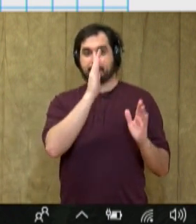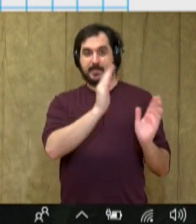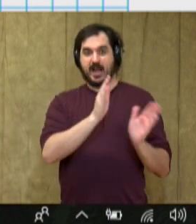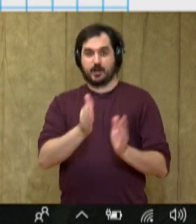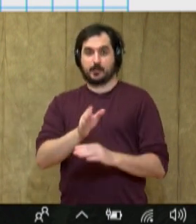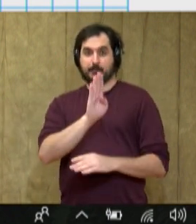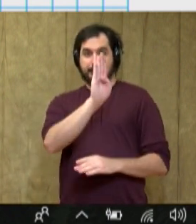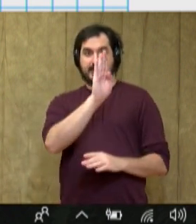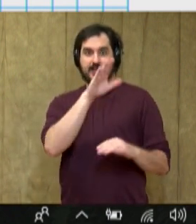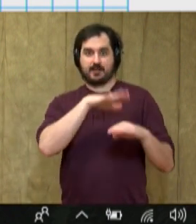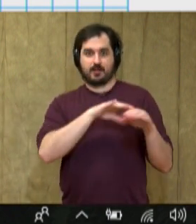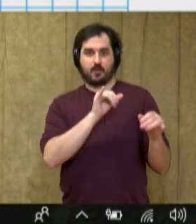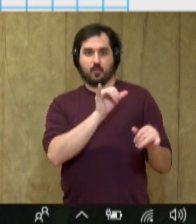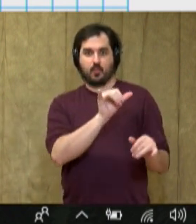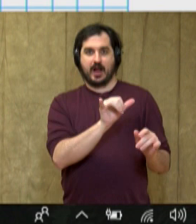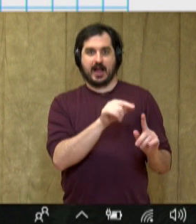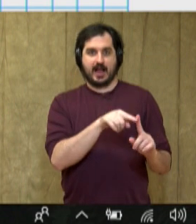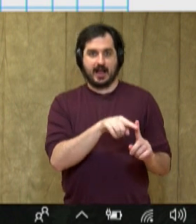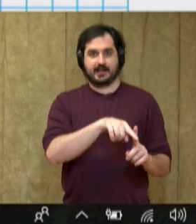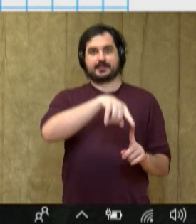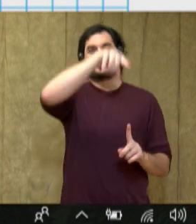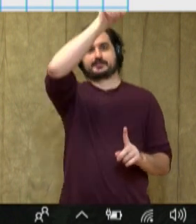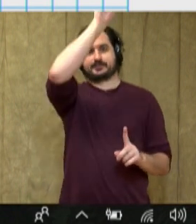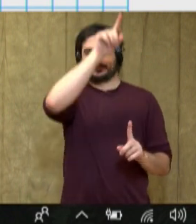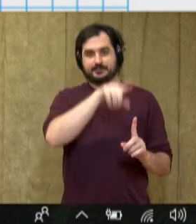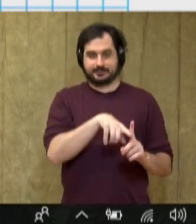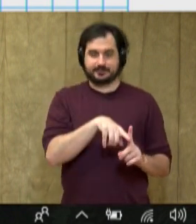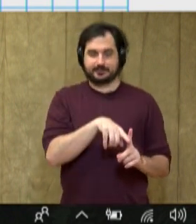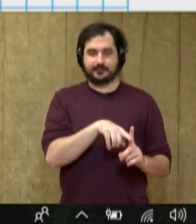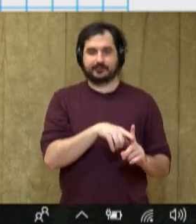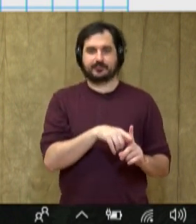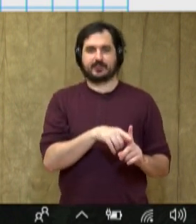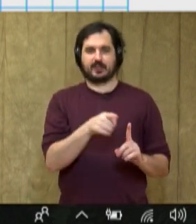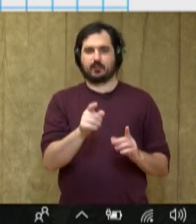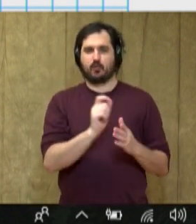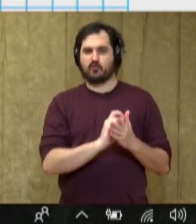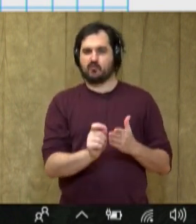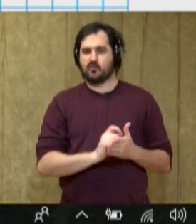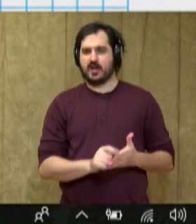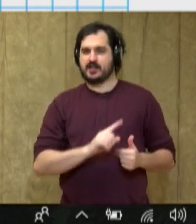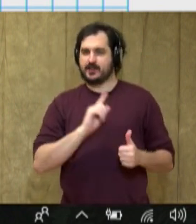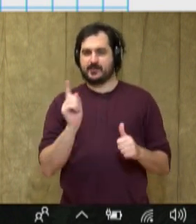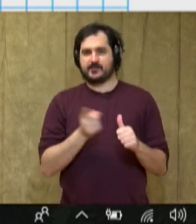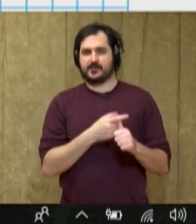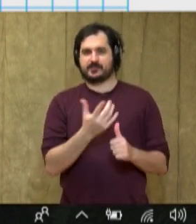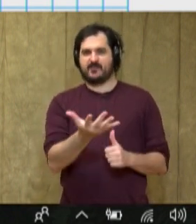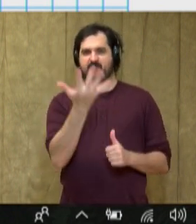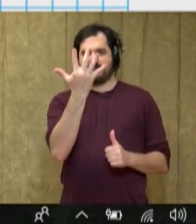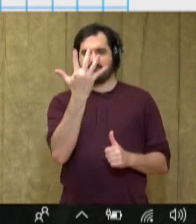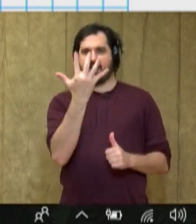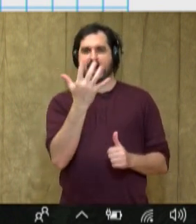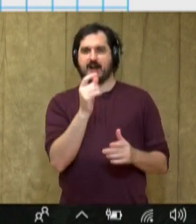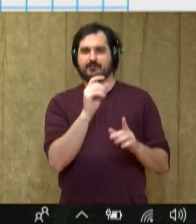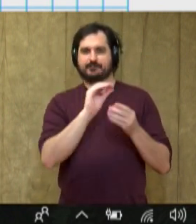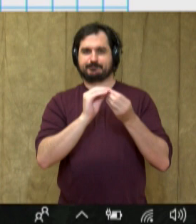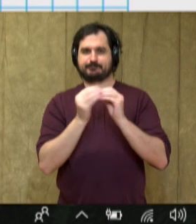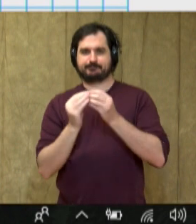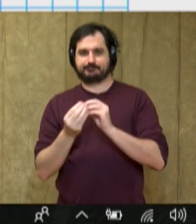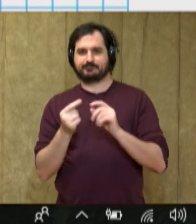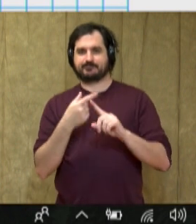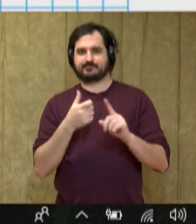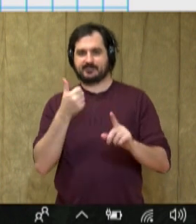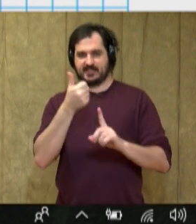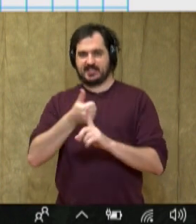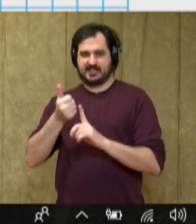y-axis. Write the first 5 terms of each pattern. Explain how you found the terms. So